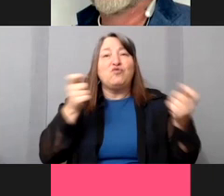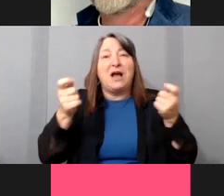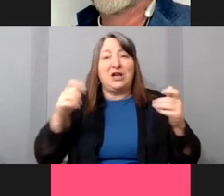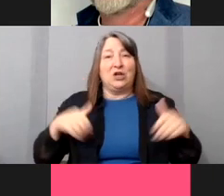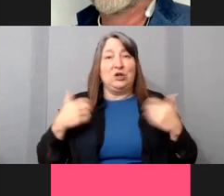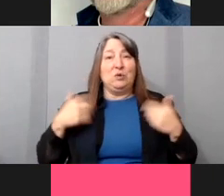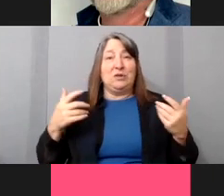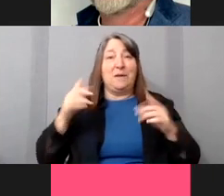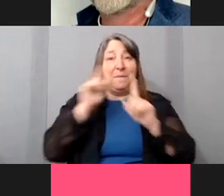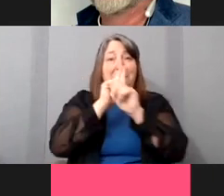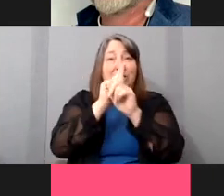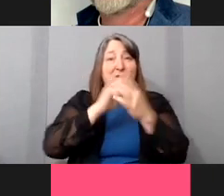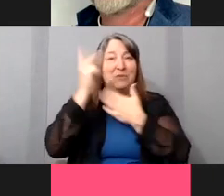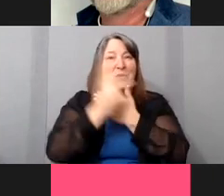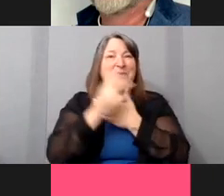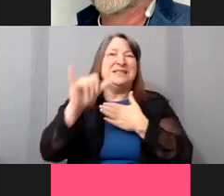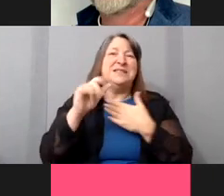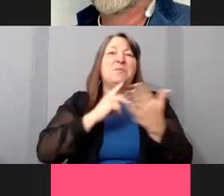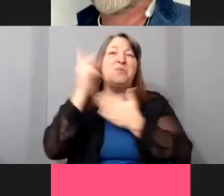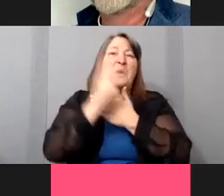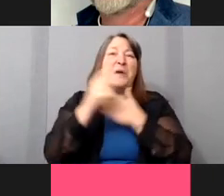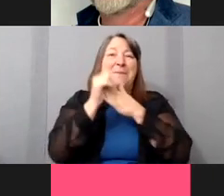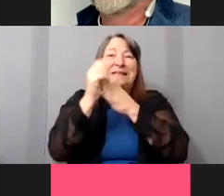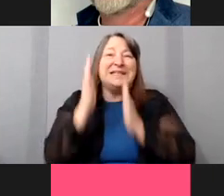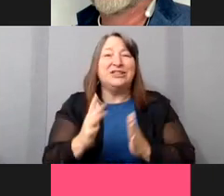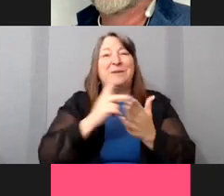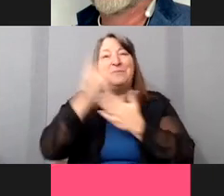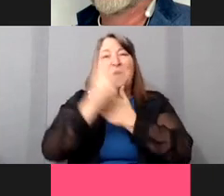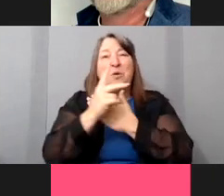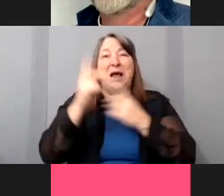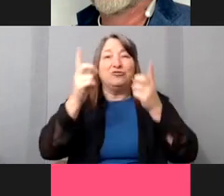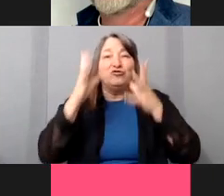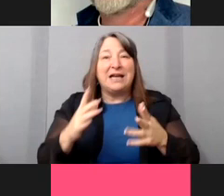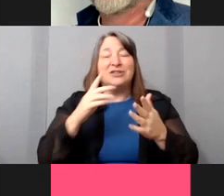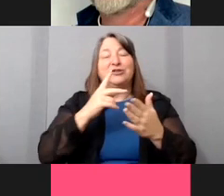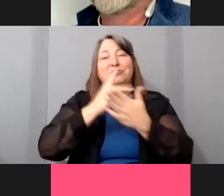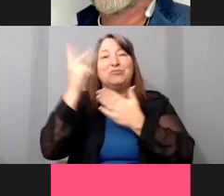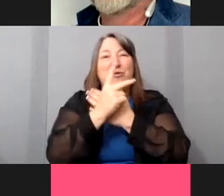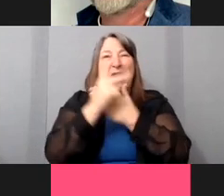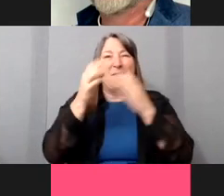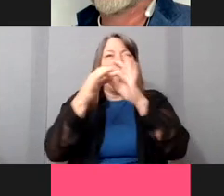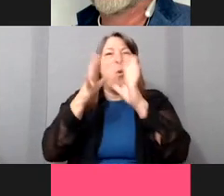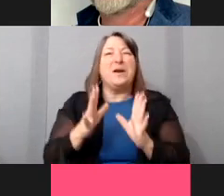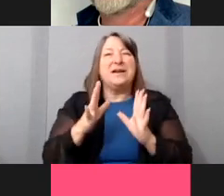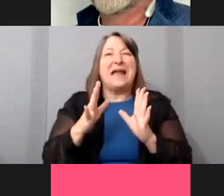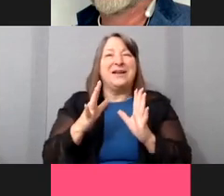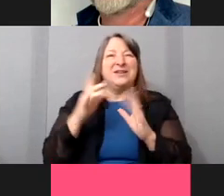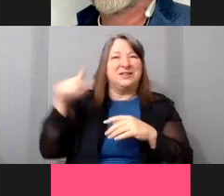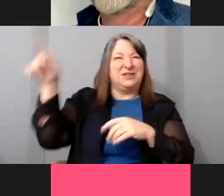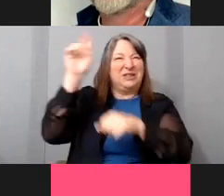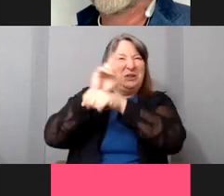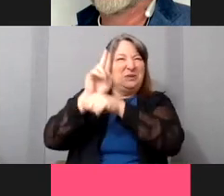at the program leadership, program director, program coordinator level, not the individual mentor